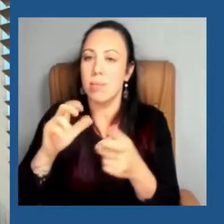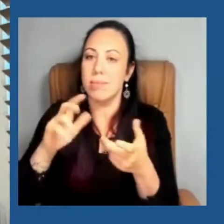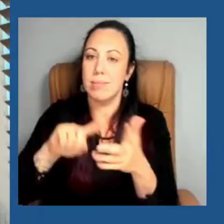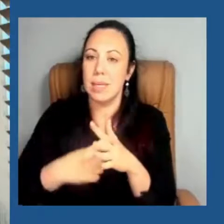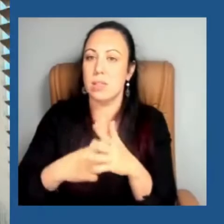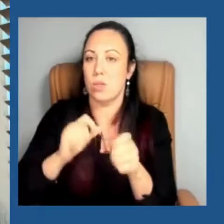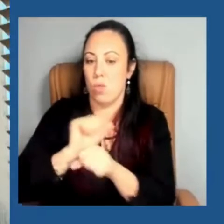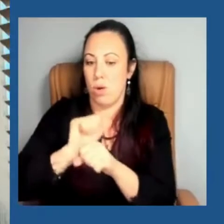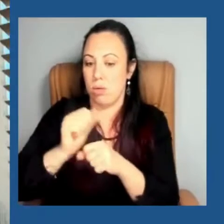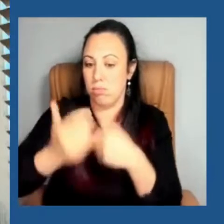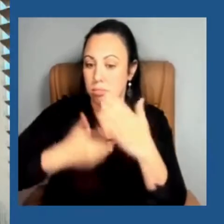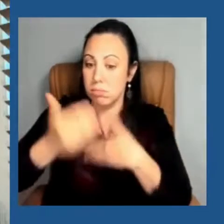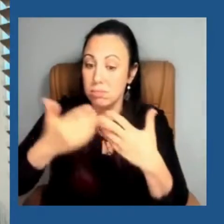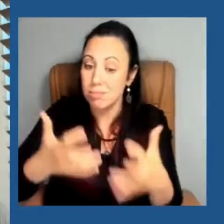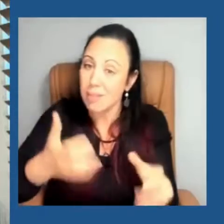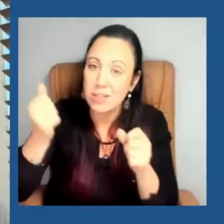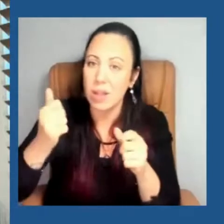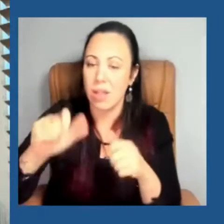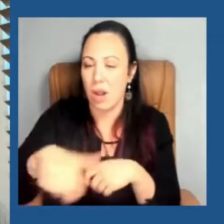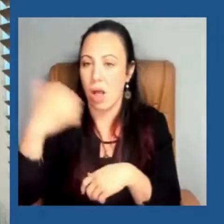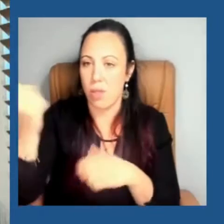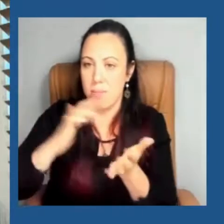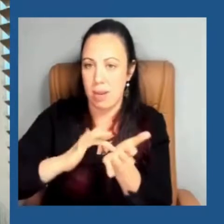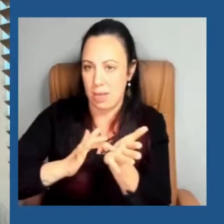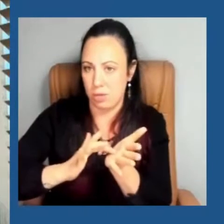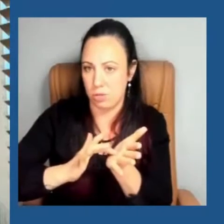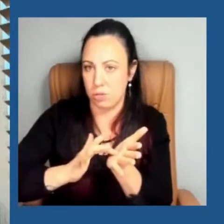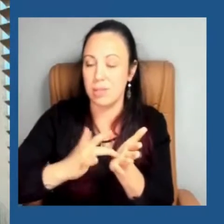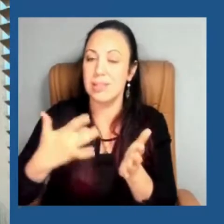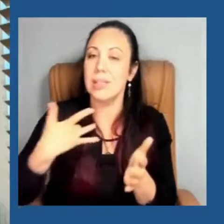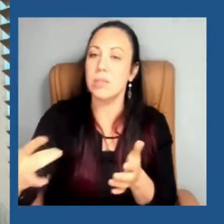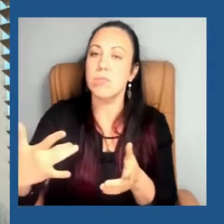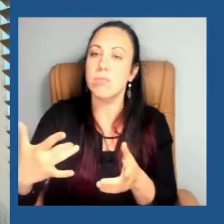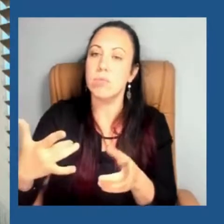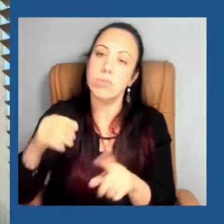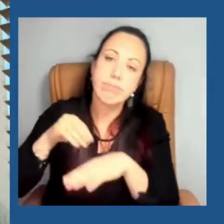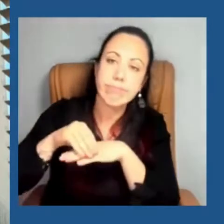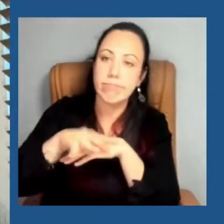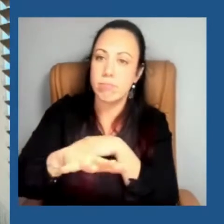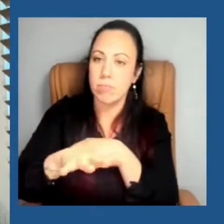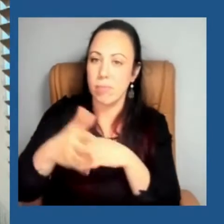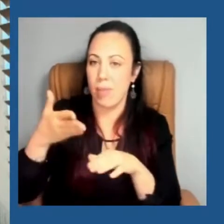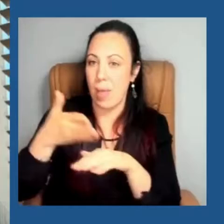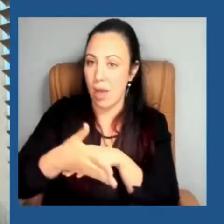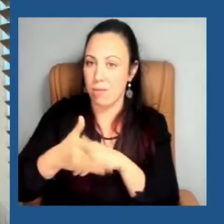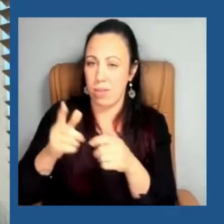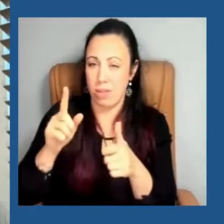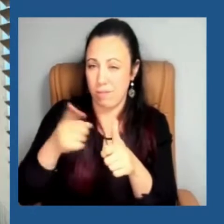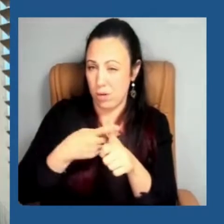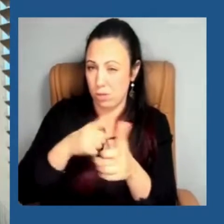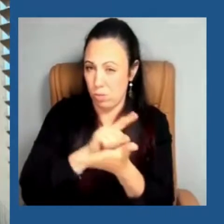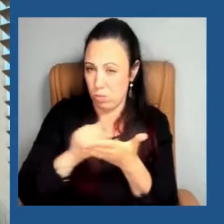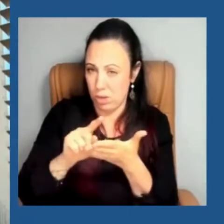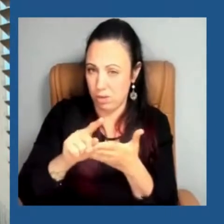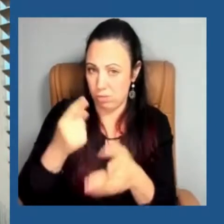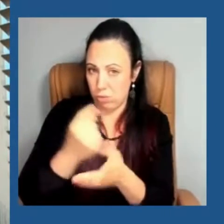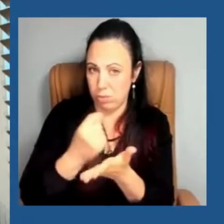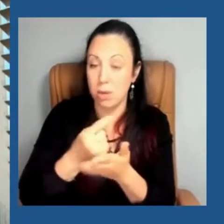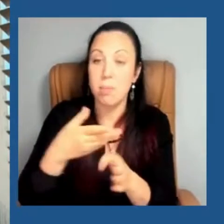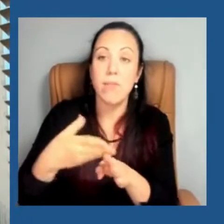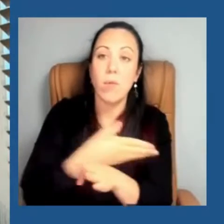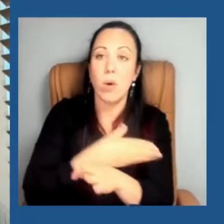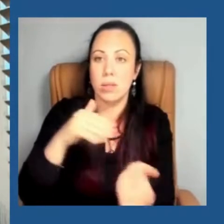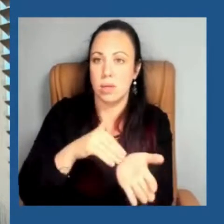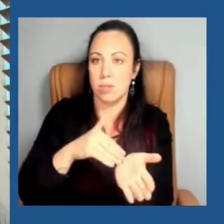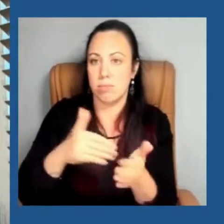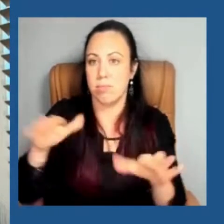traditional antidepressant medications, usually taking effect within the first week of treatment. Before a doctor performs